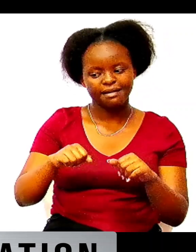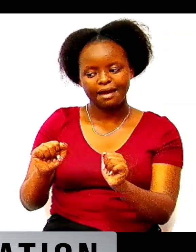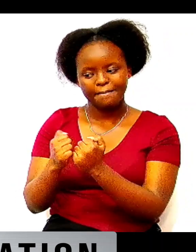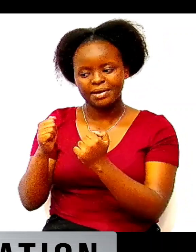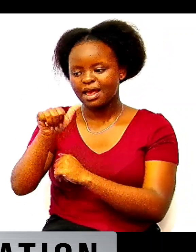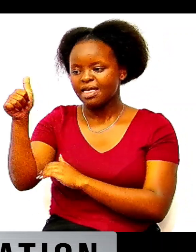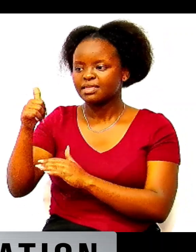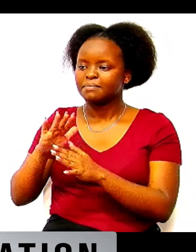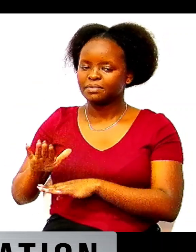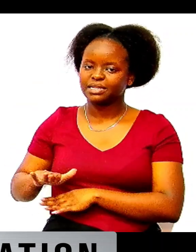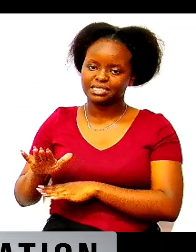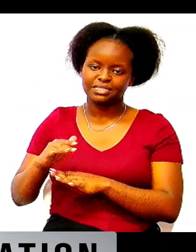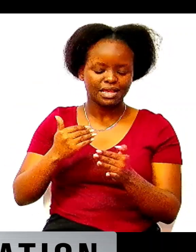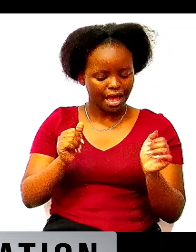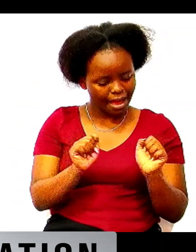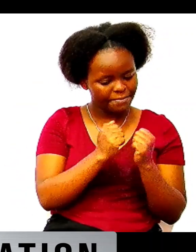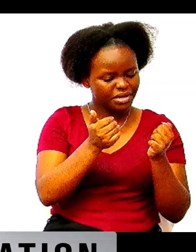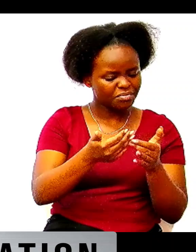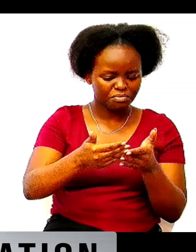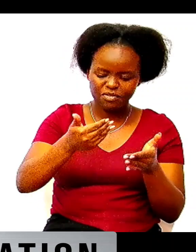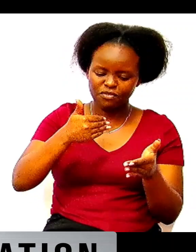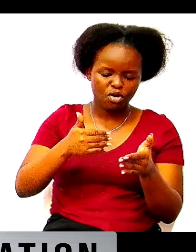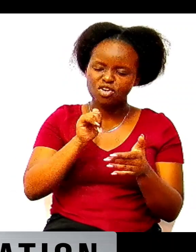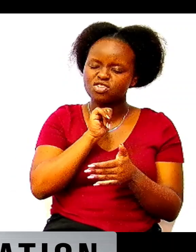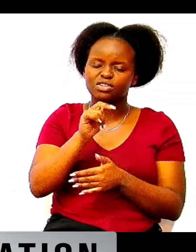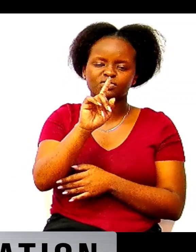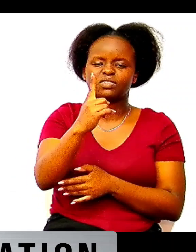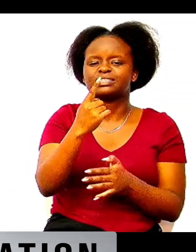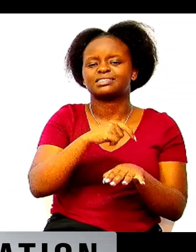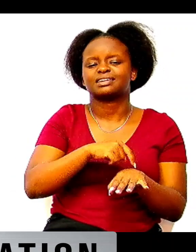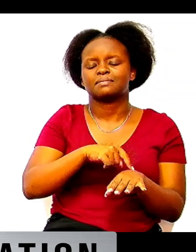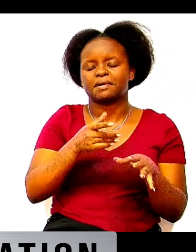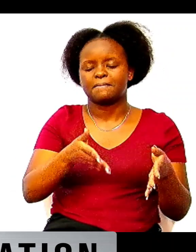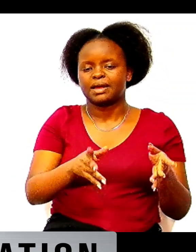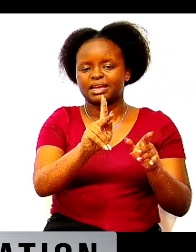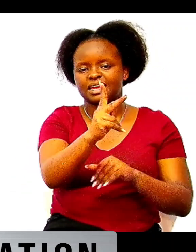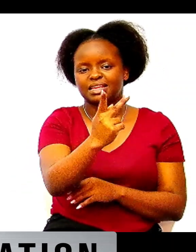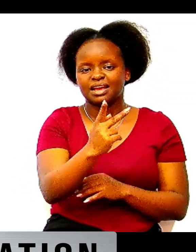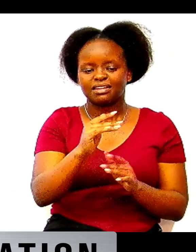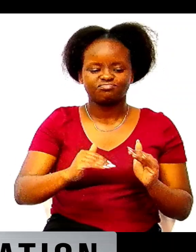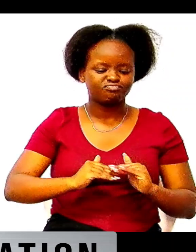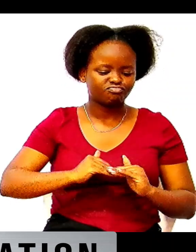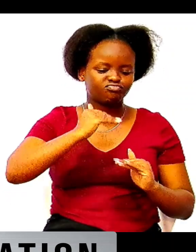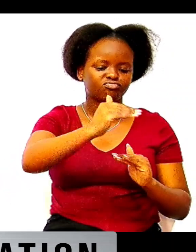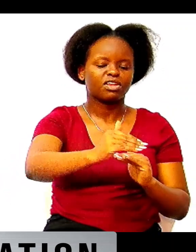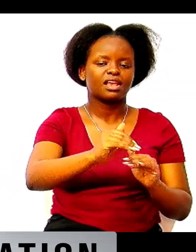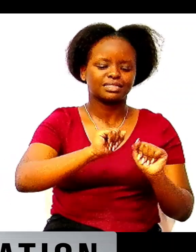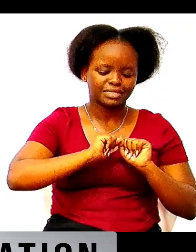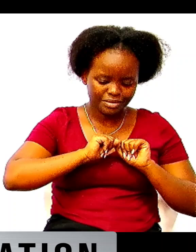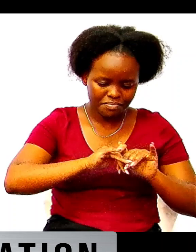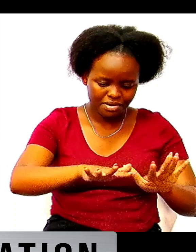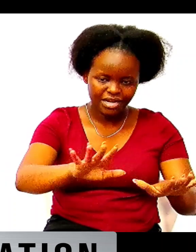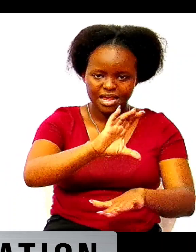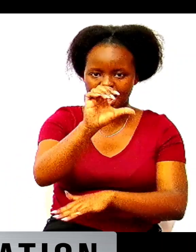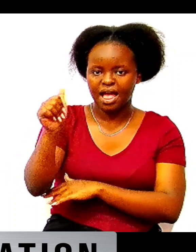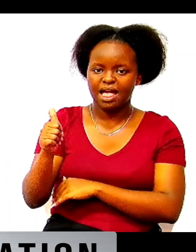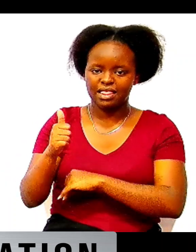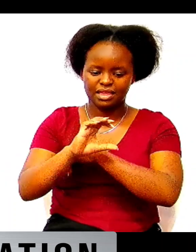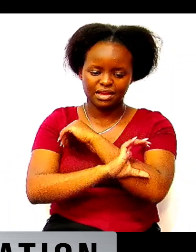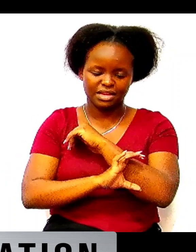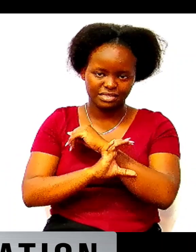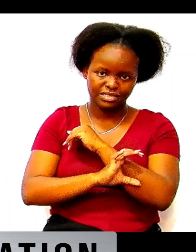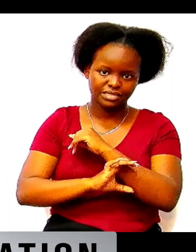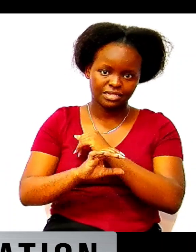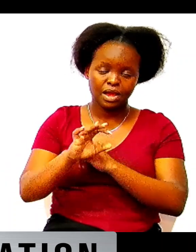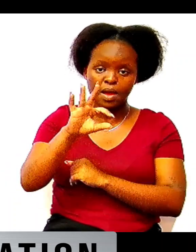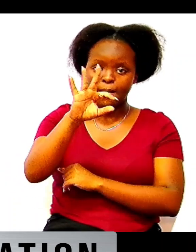happened before in other places. It's not the first time that it has happened here in Kenya and gone to another country. In Burkina